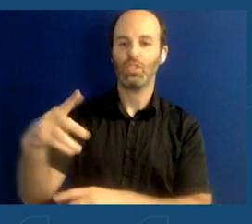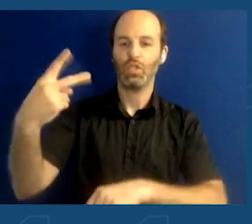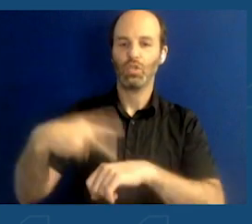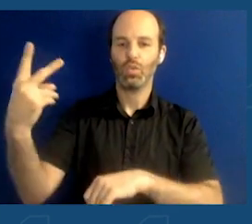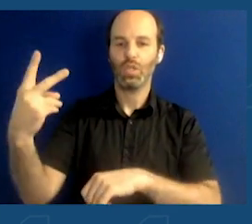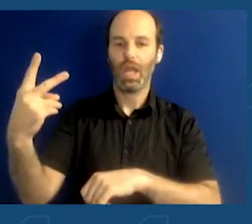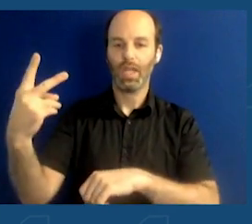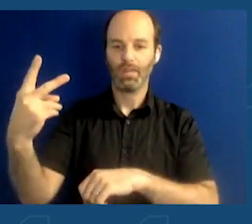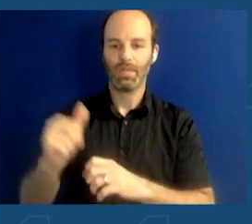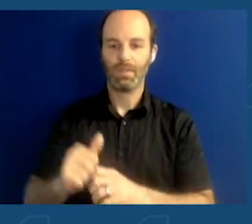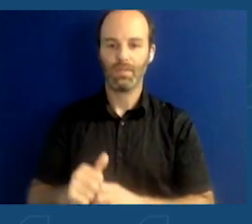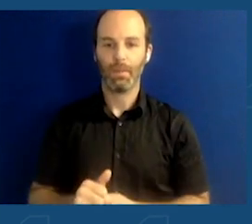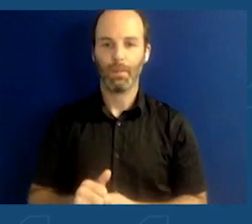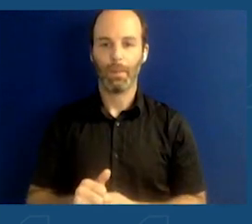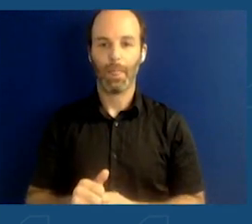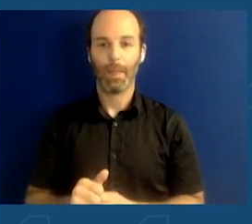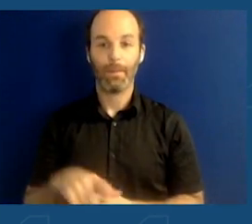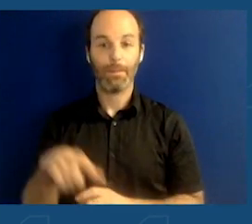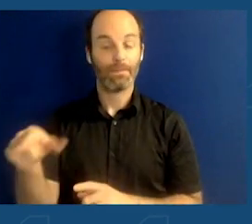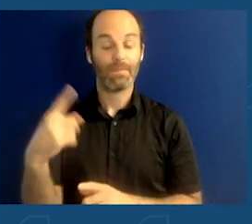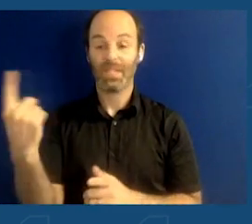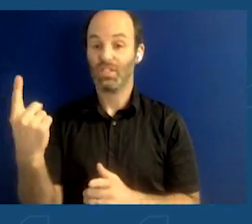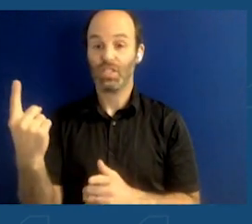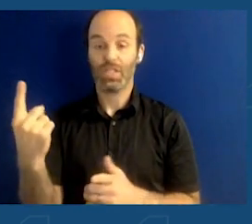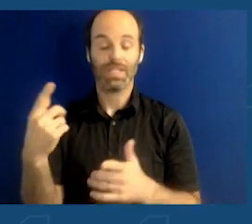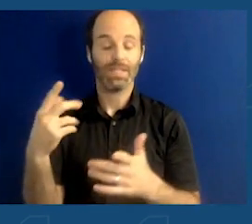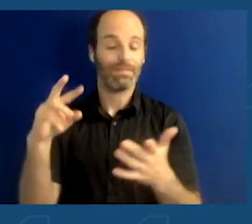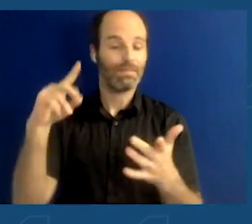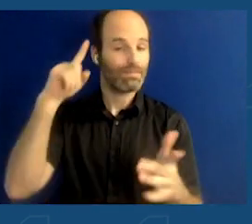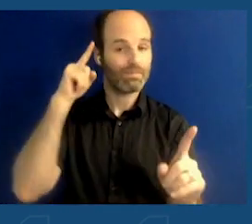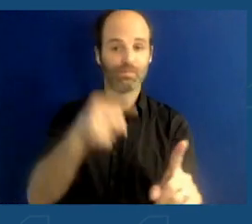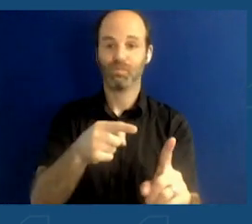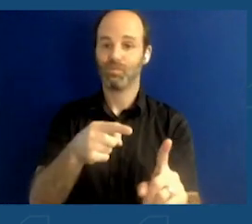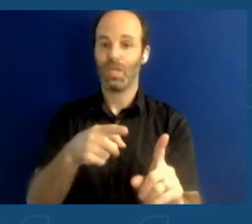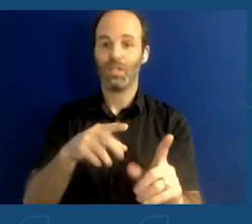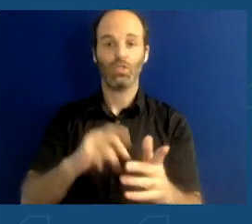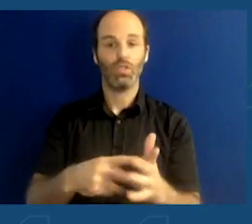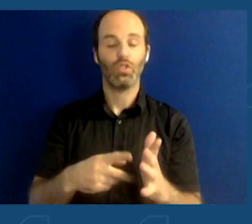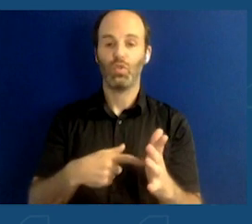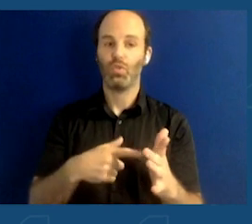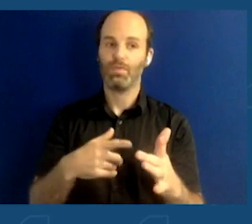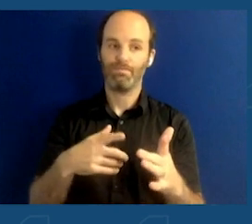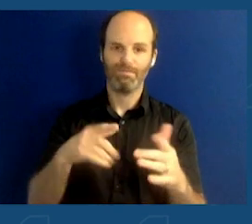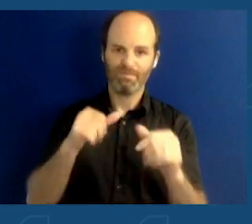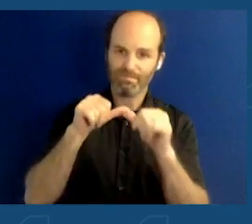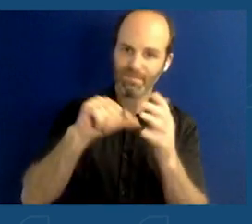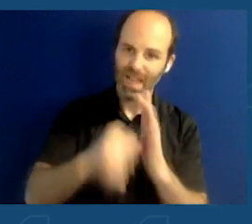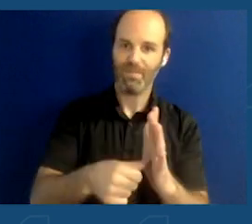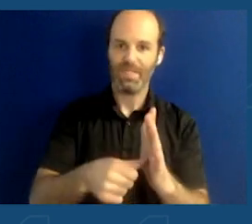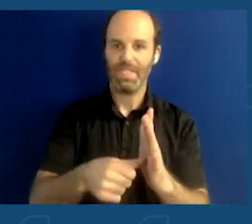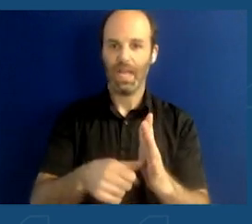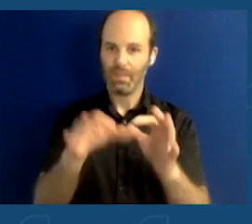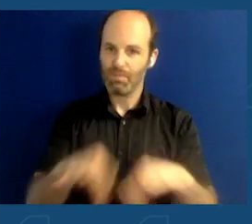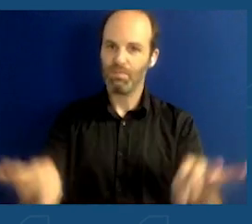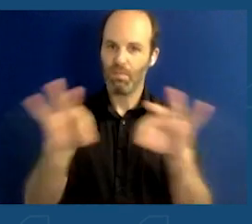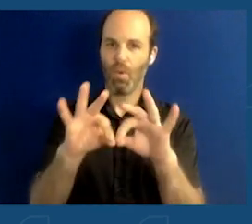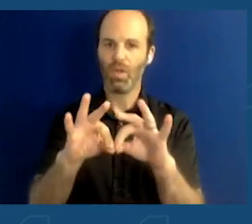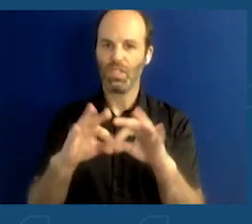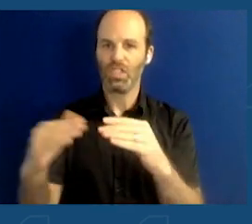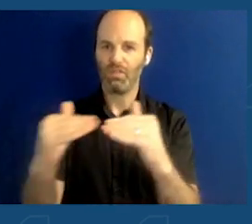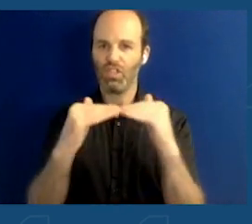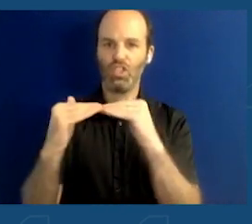that it is simply meant to underscore the importance of the pursuit of justice. And others have said